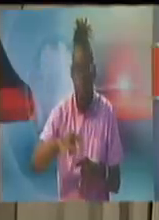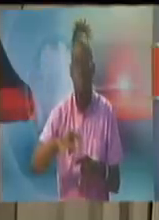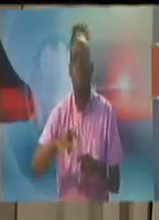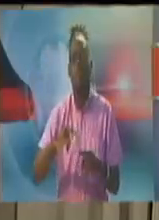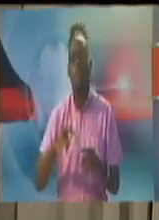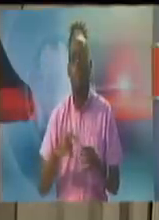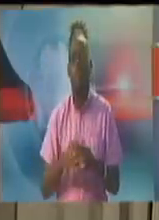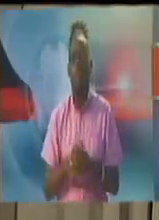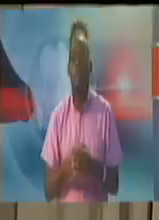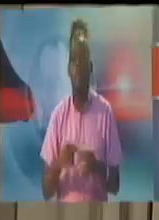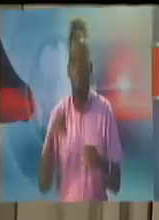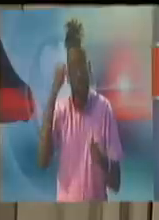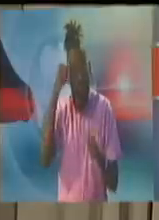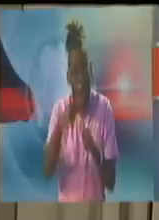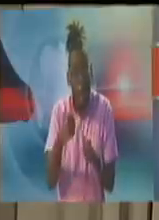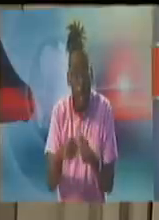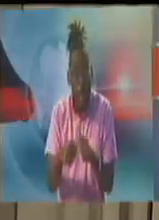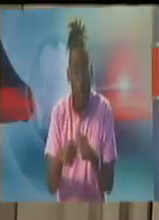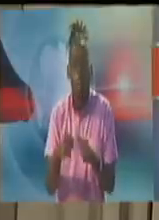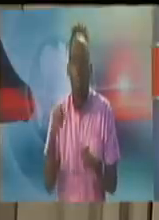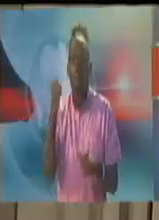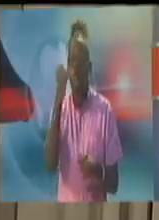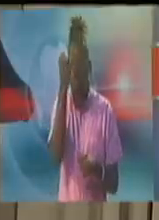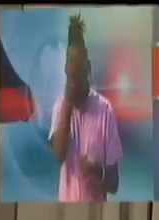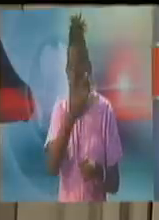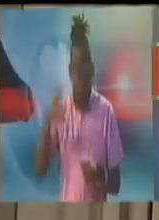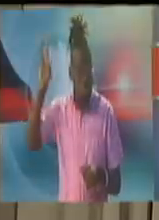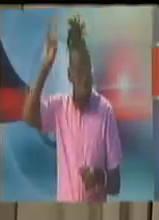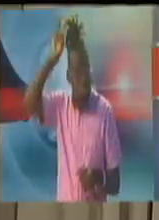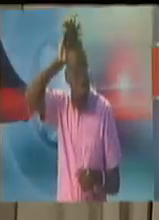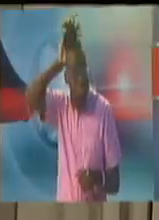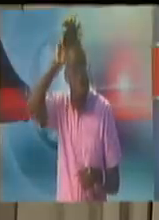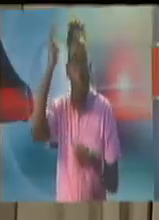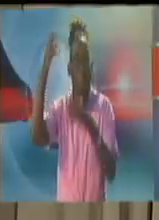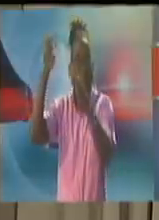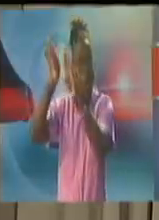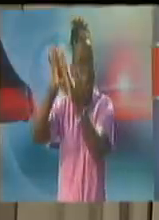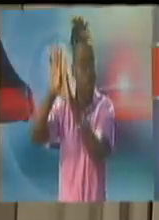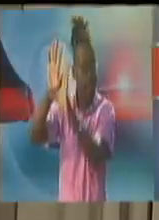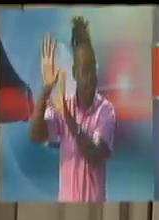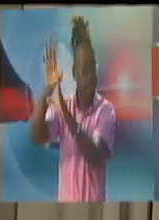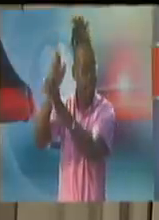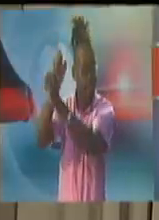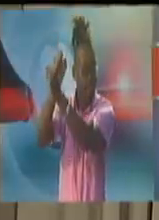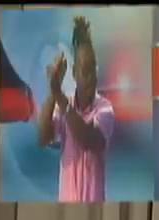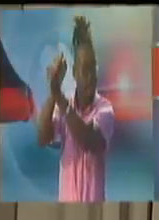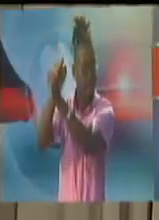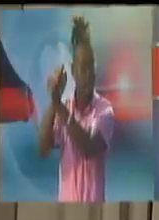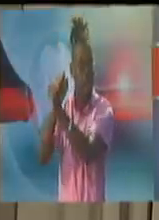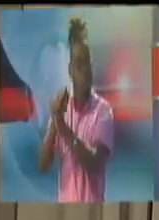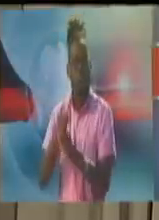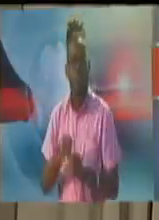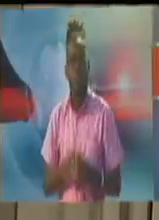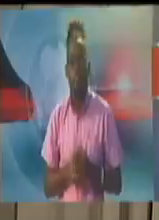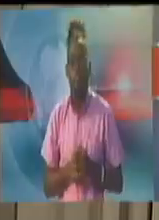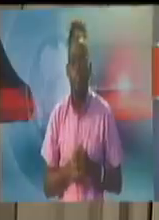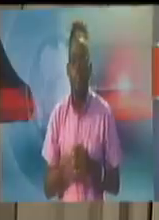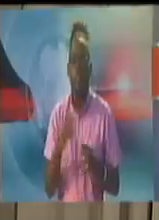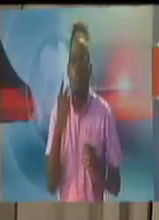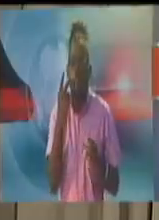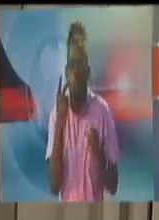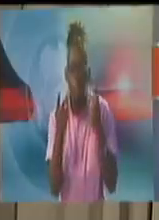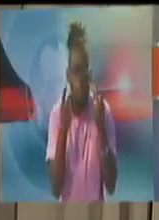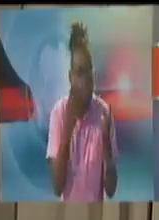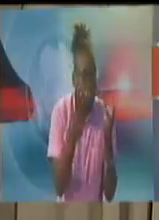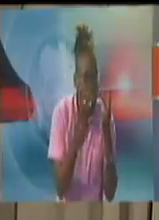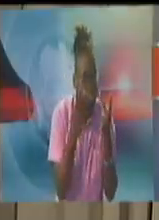well. Venezuela's borders are closed as well. A lot of these countries, the borders are closed. We will look at each case on a very